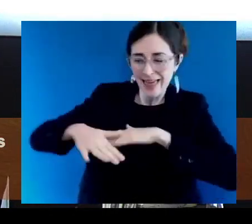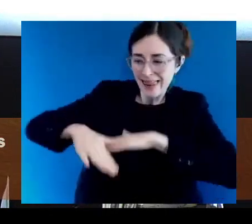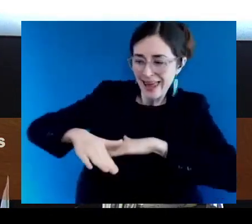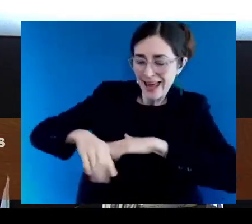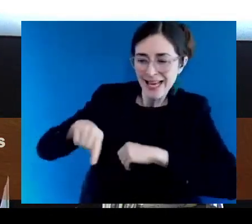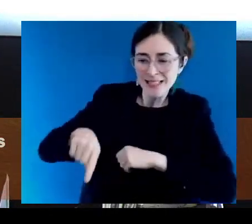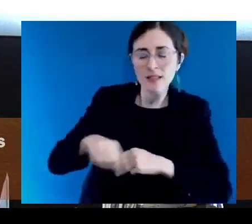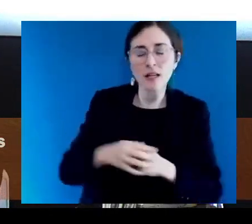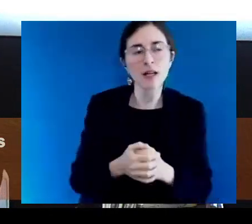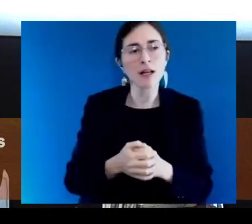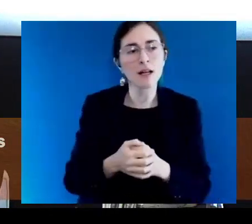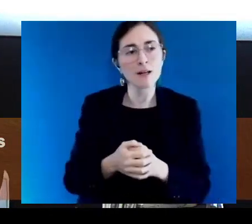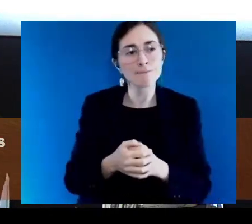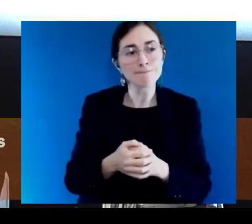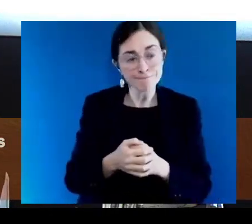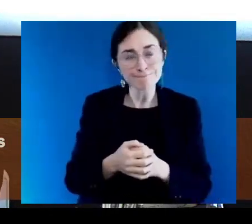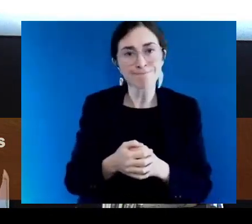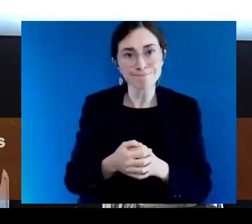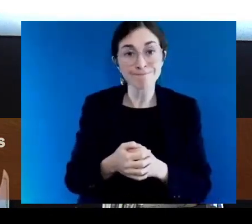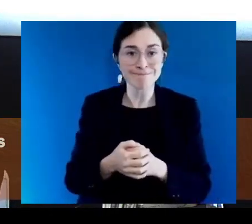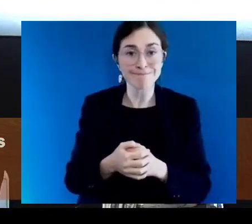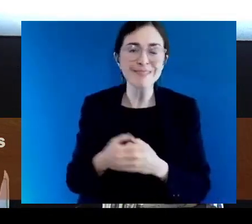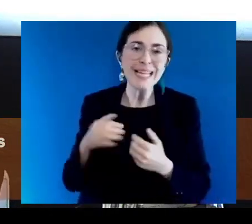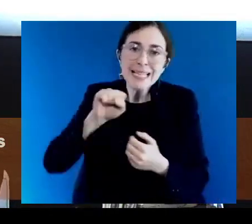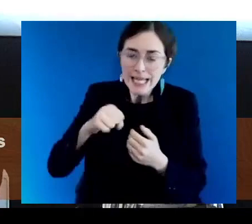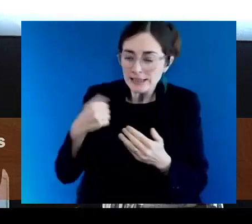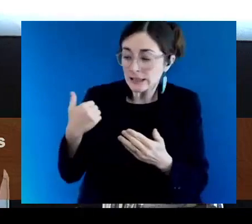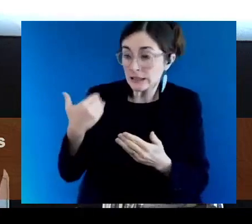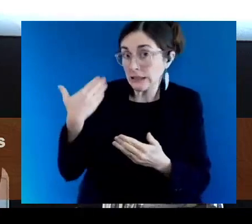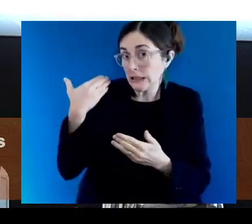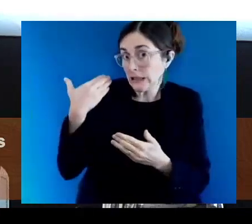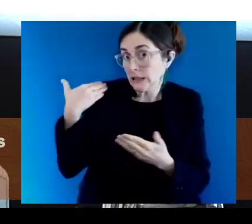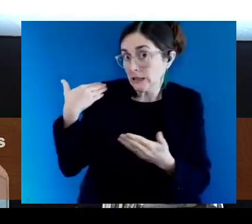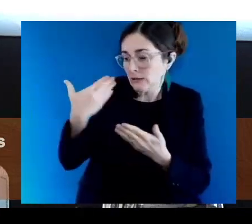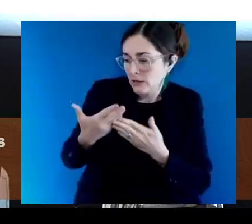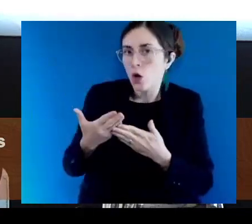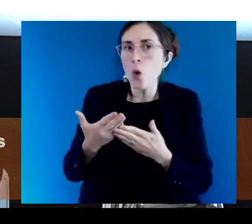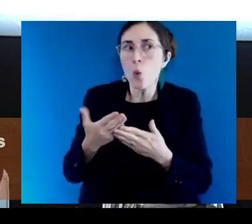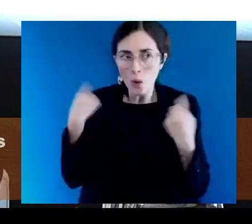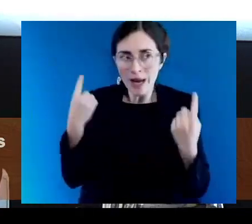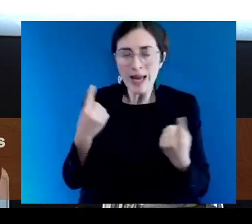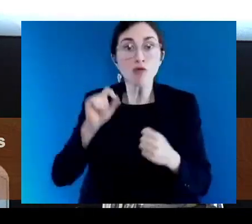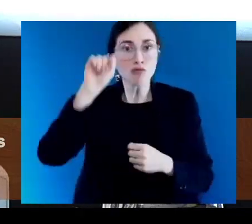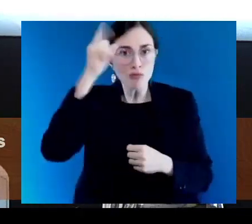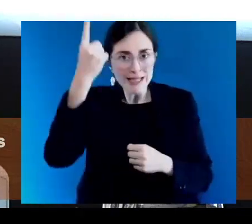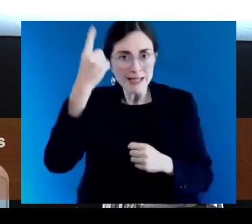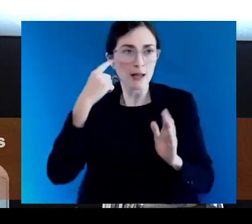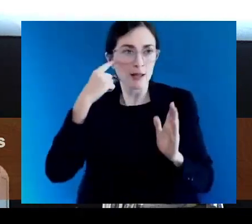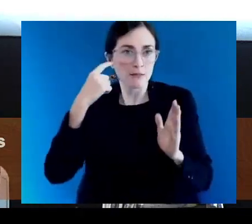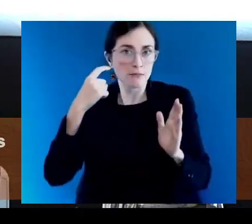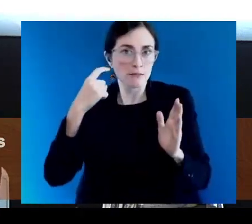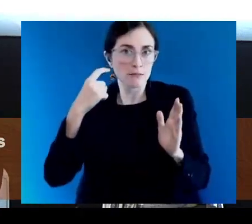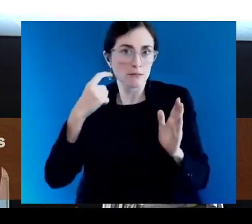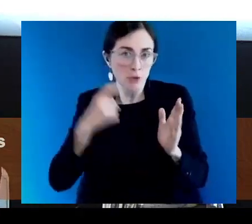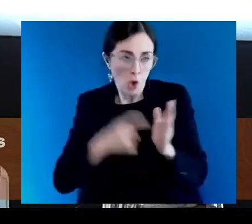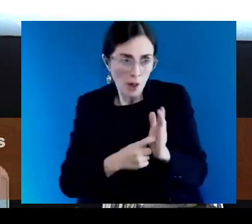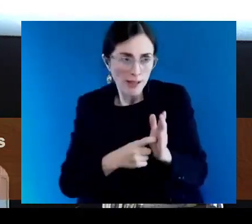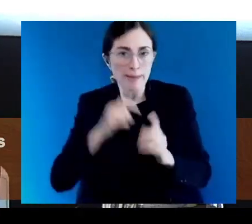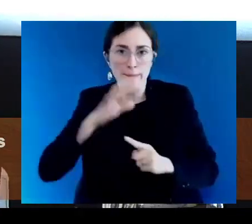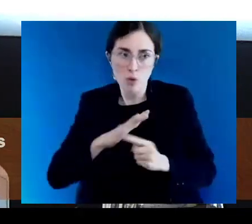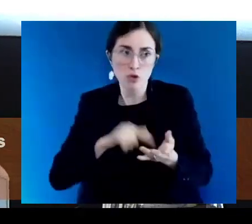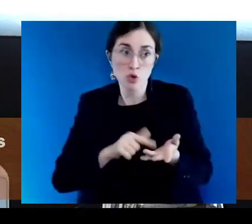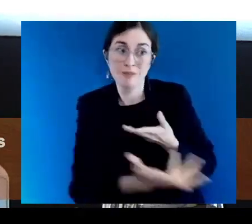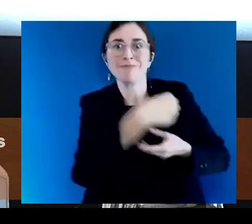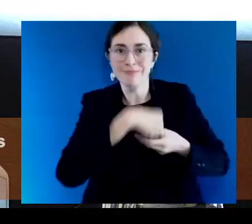an acknowledgement of the importance of traditional owner conversations and involvement in at least the rehabilitation